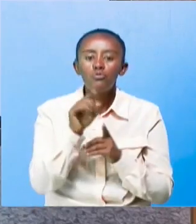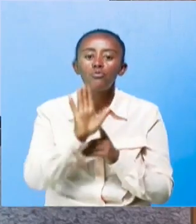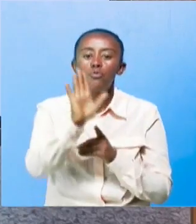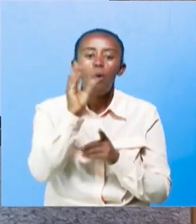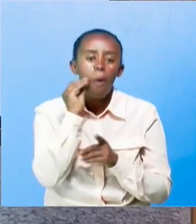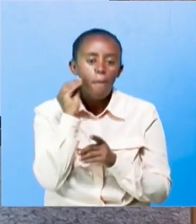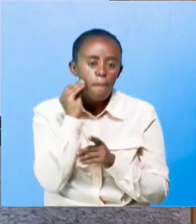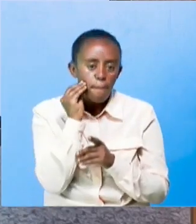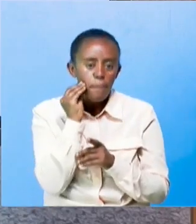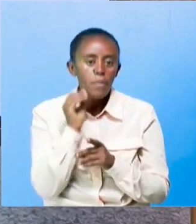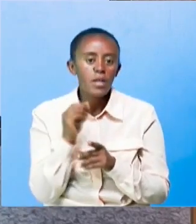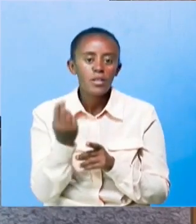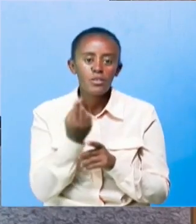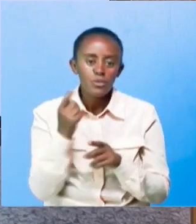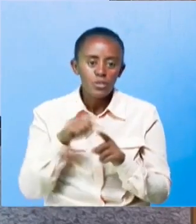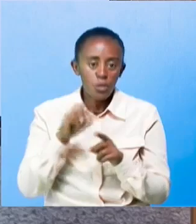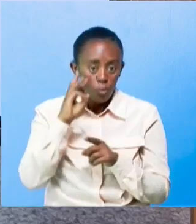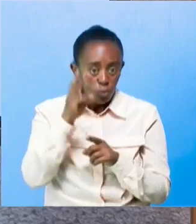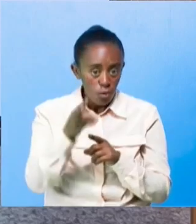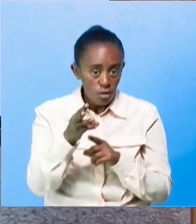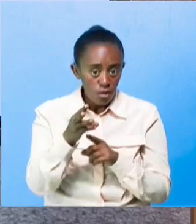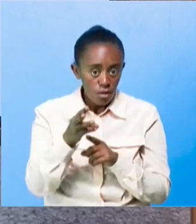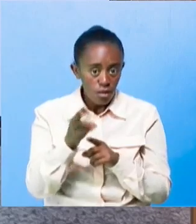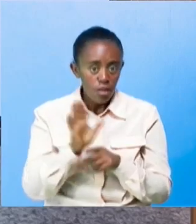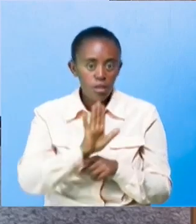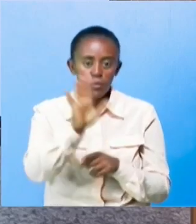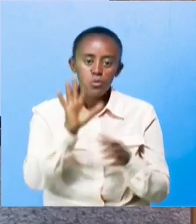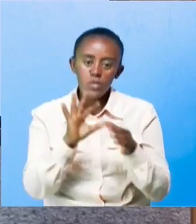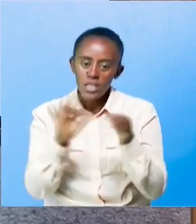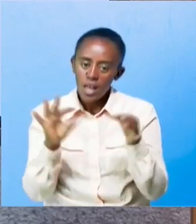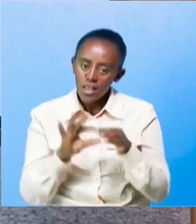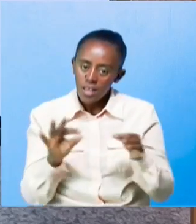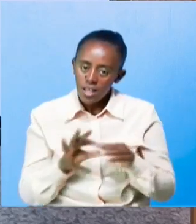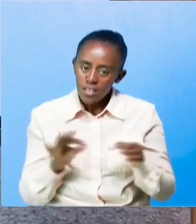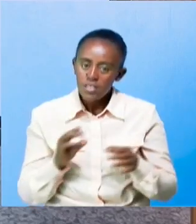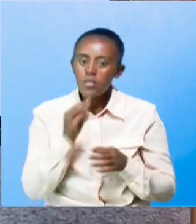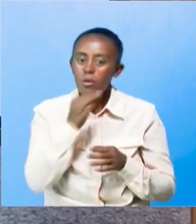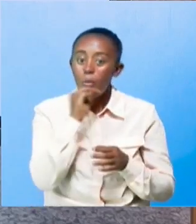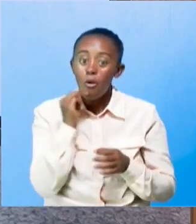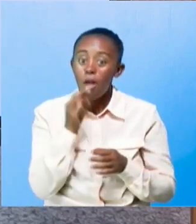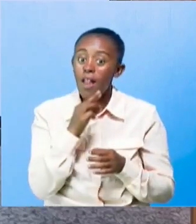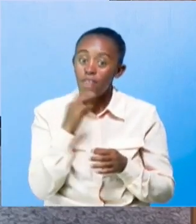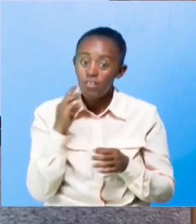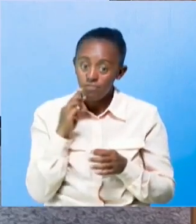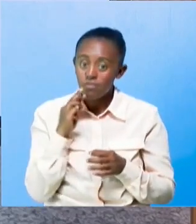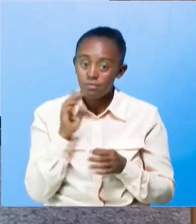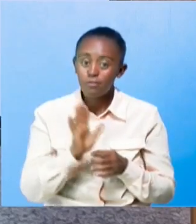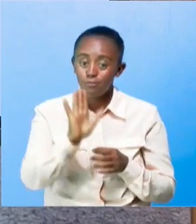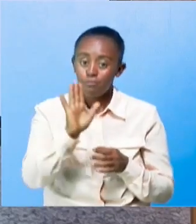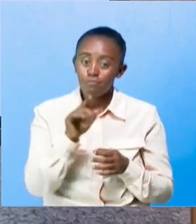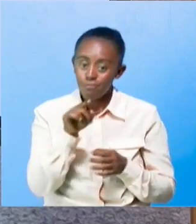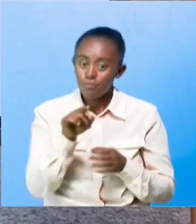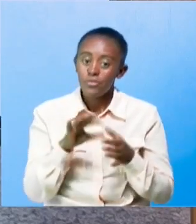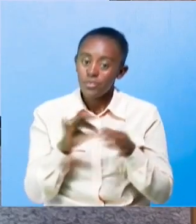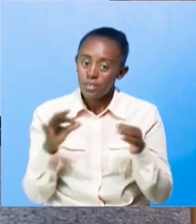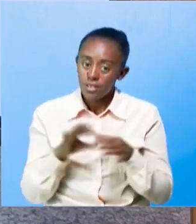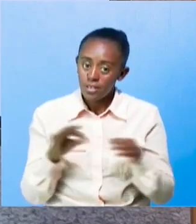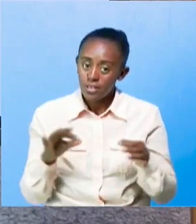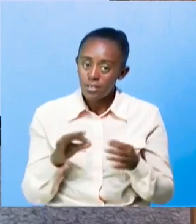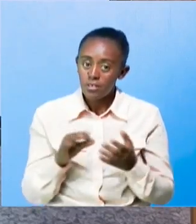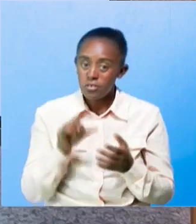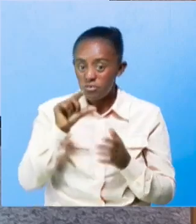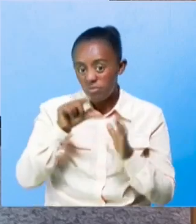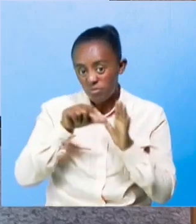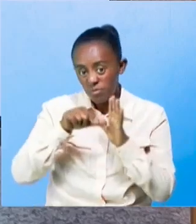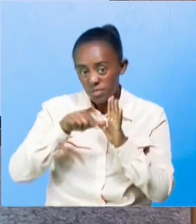home, use will in your sentences, the modal verb will in your sentence? So I will give you a